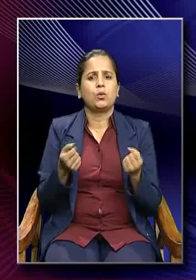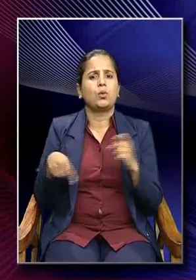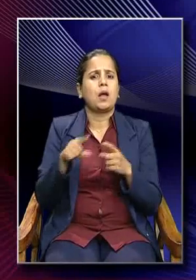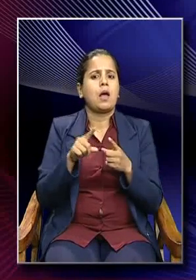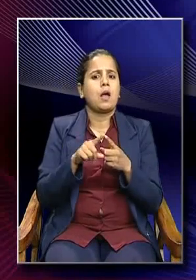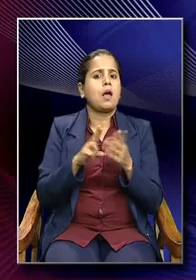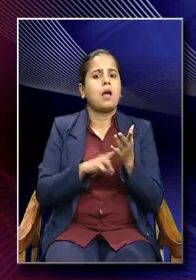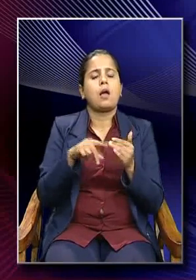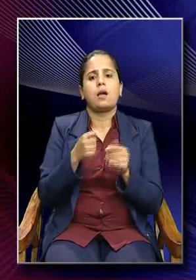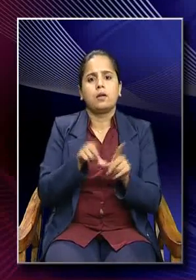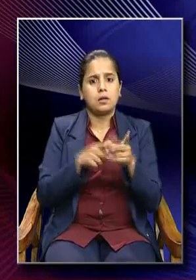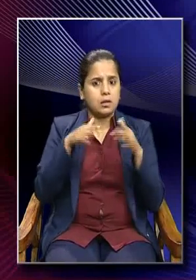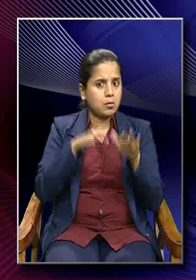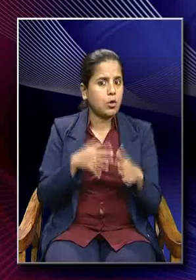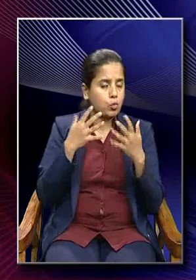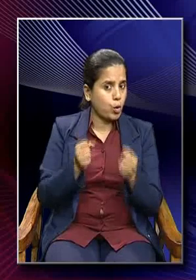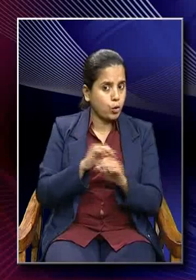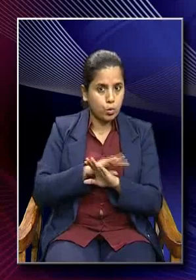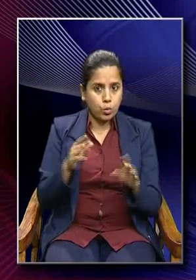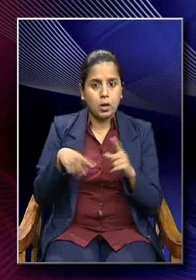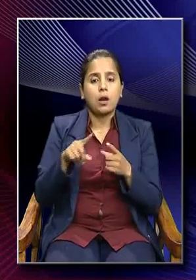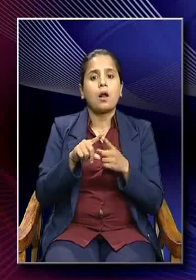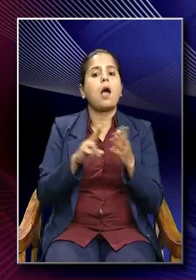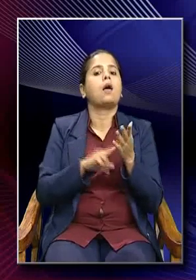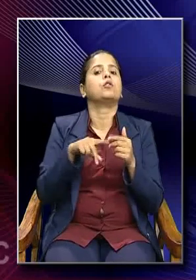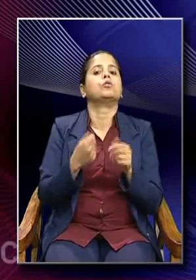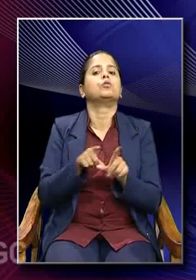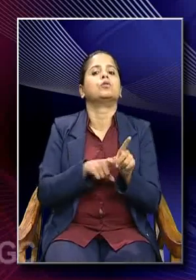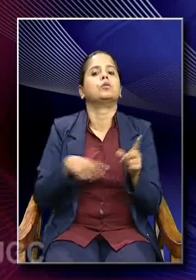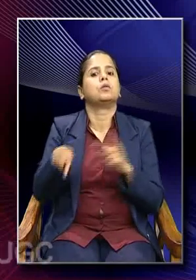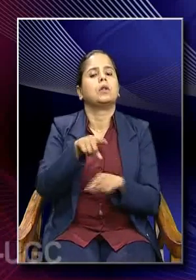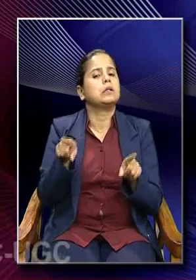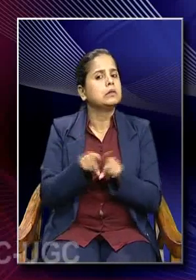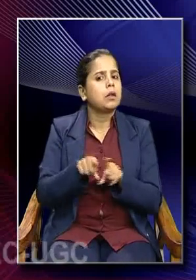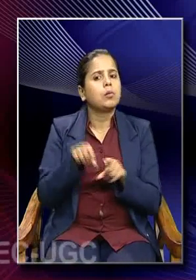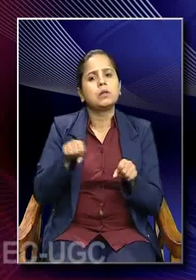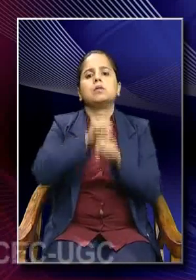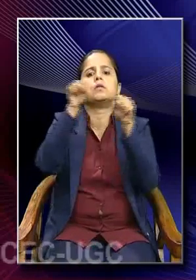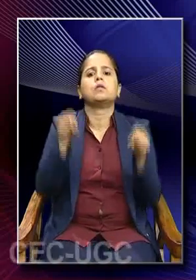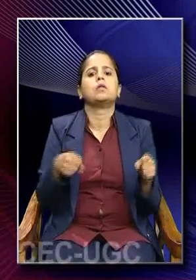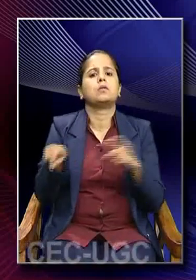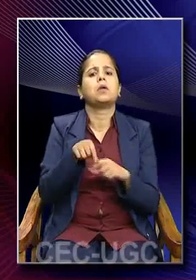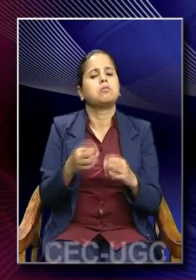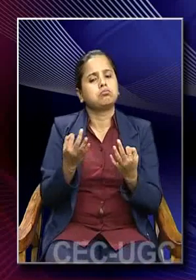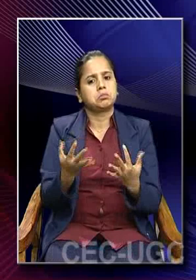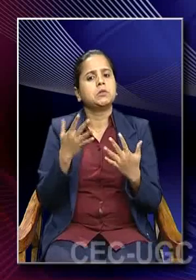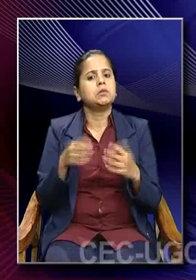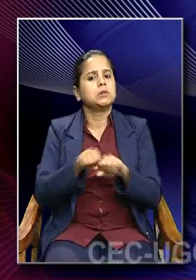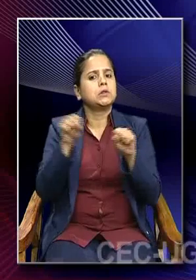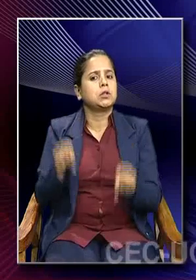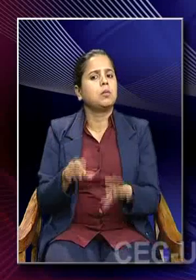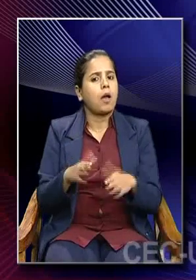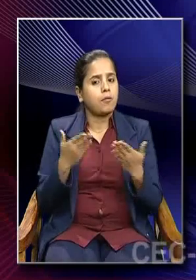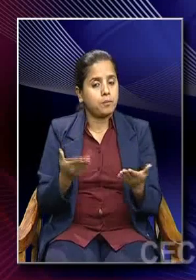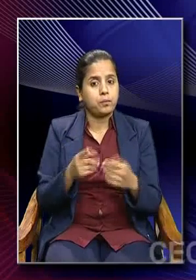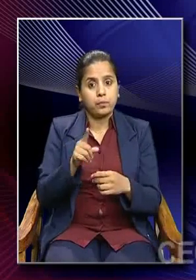energy dependency and energy requirement, then such a system is the most remarkable system. When